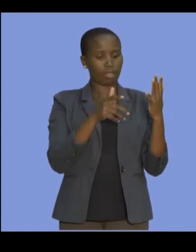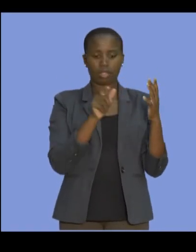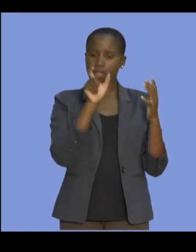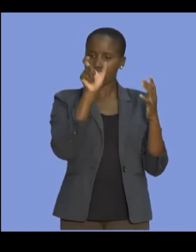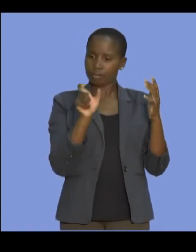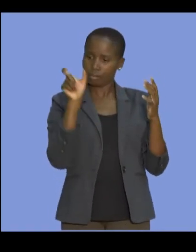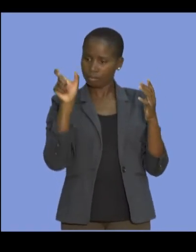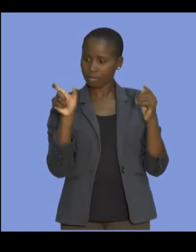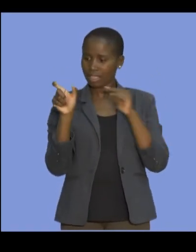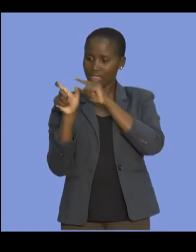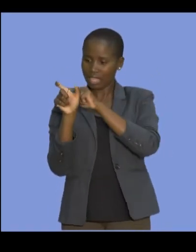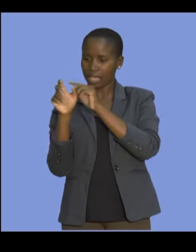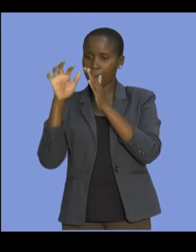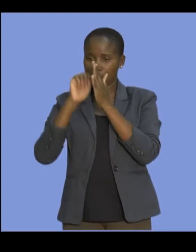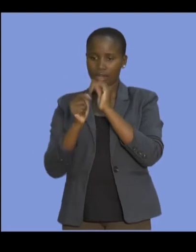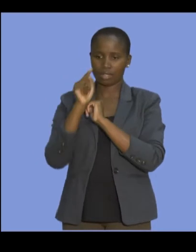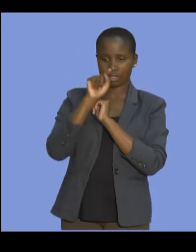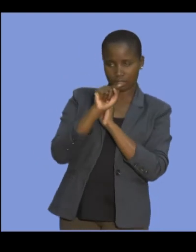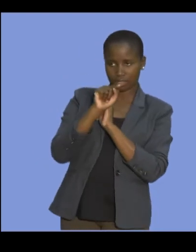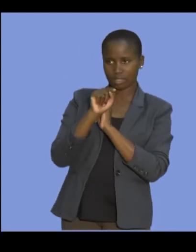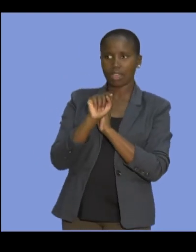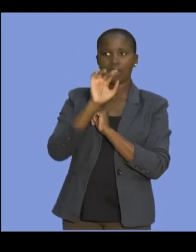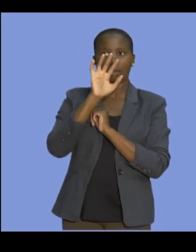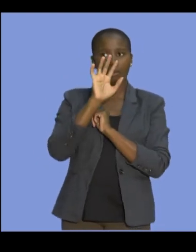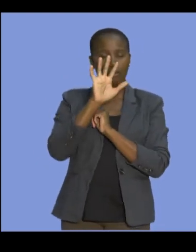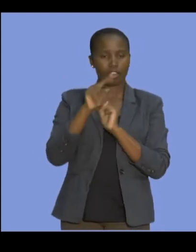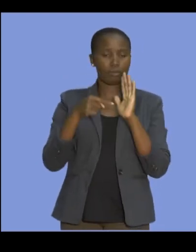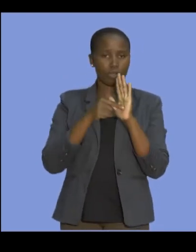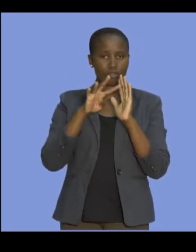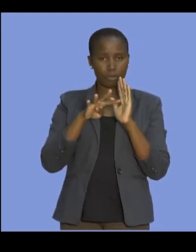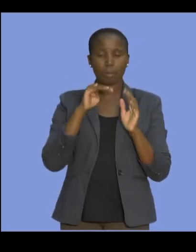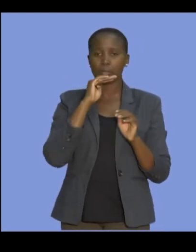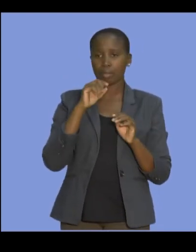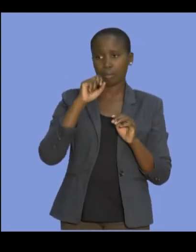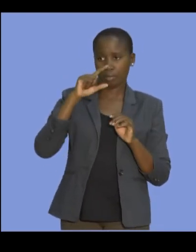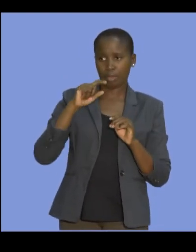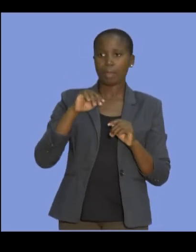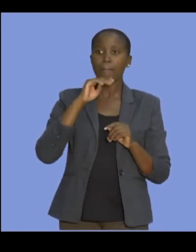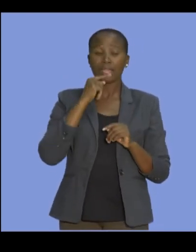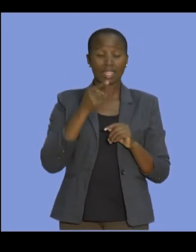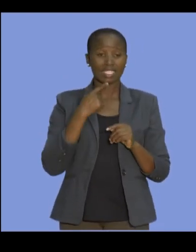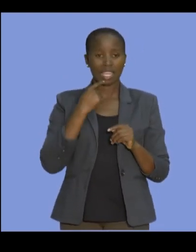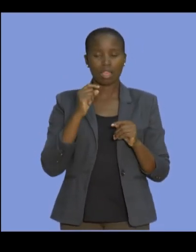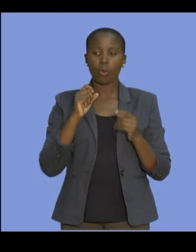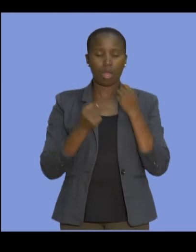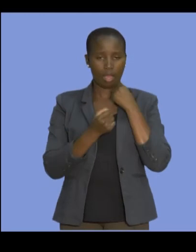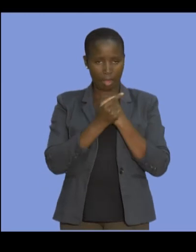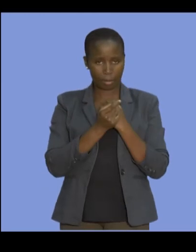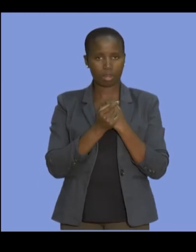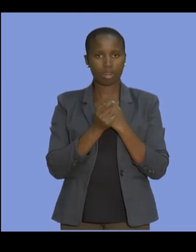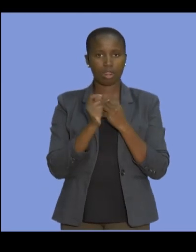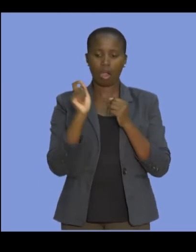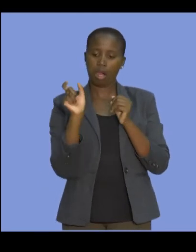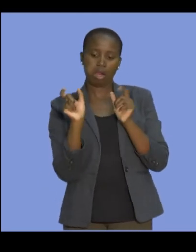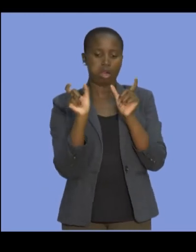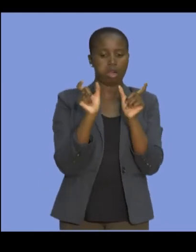1.4, it's bigger than 0. The data for this class is positively skewed. Are we together?